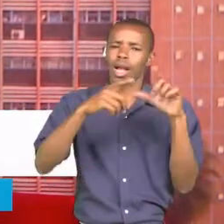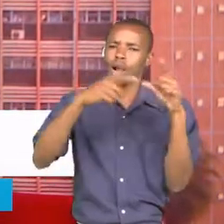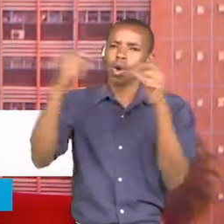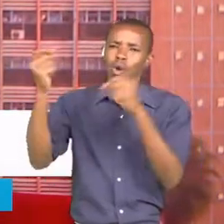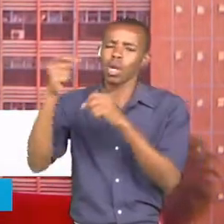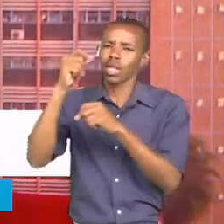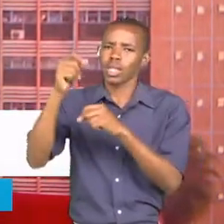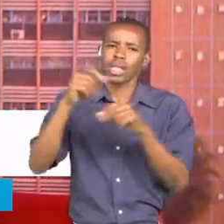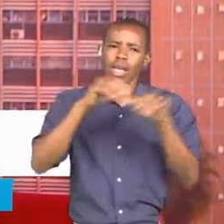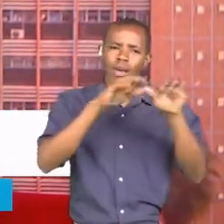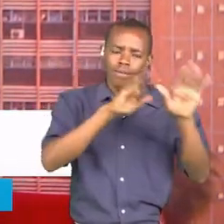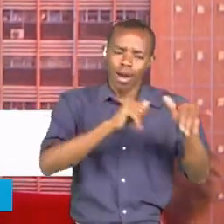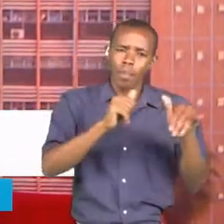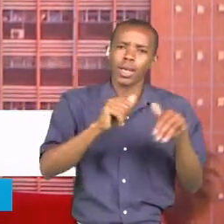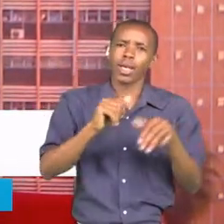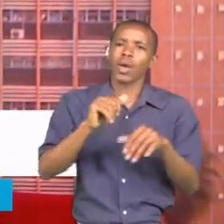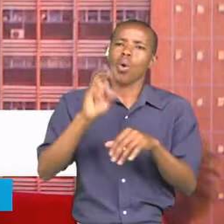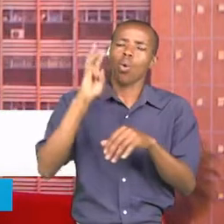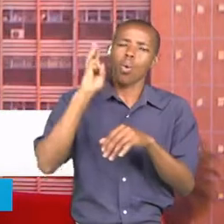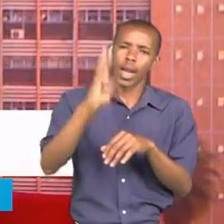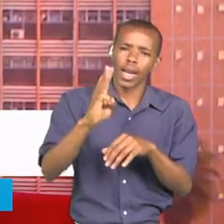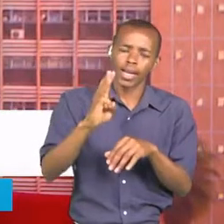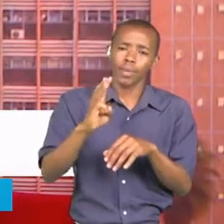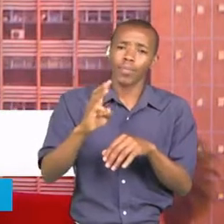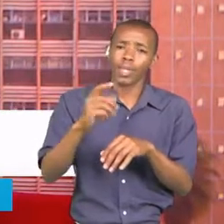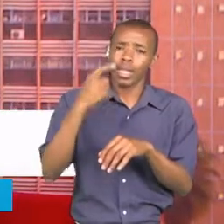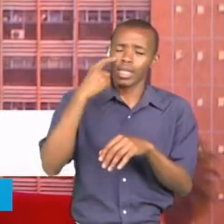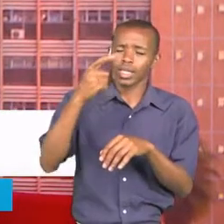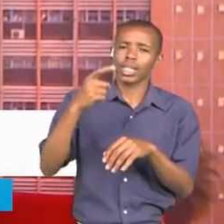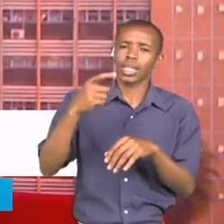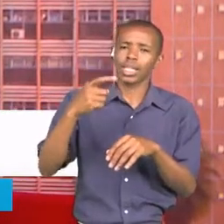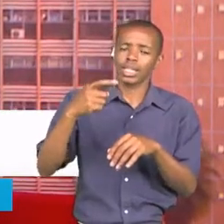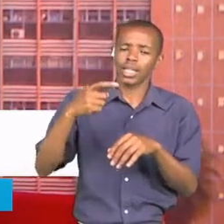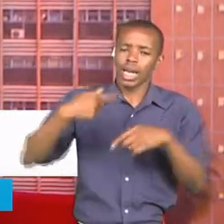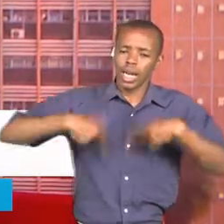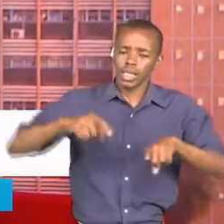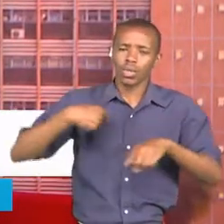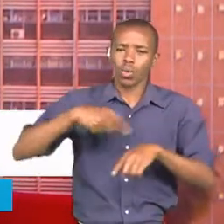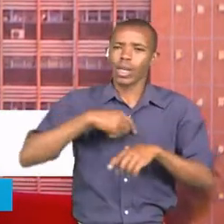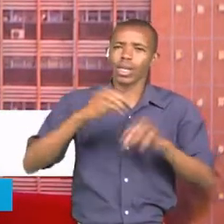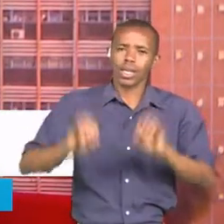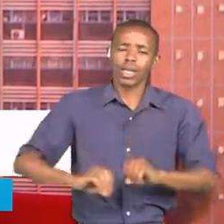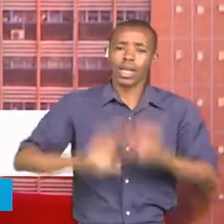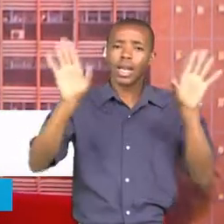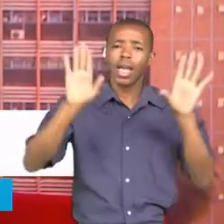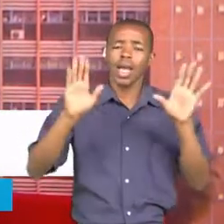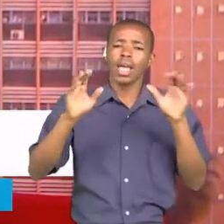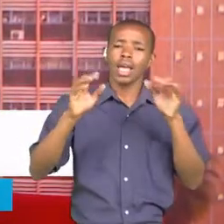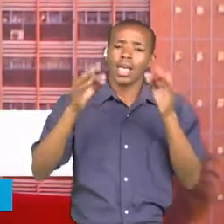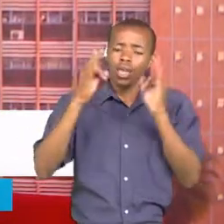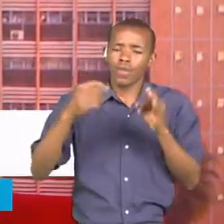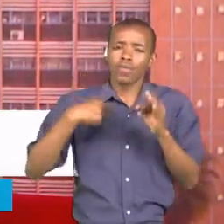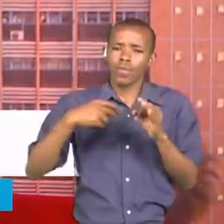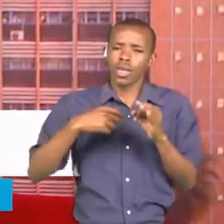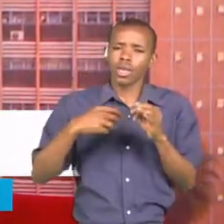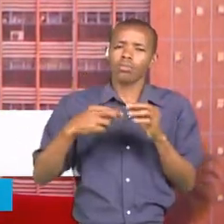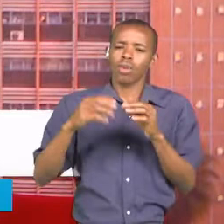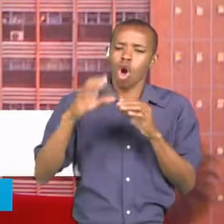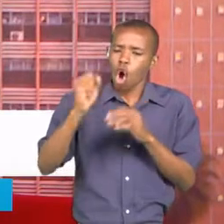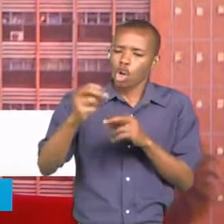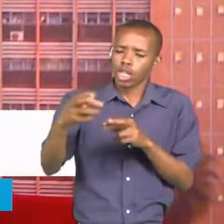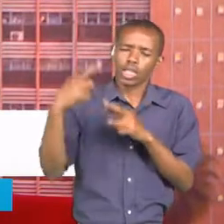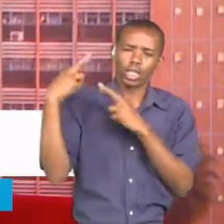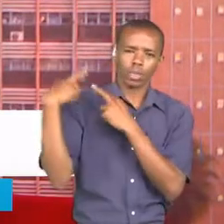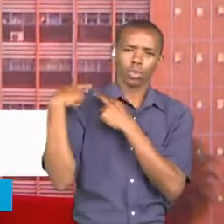this famine, some of us will. Okay. You see, so let's be clear. Mm-hmm. If we do not hold them to account, because if they're